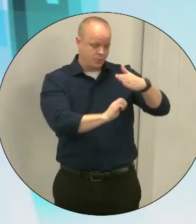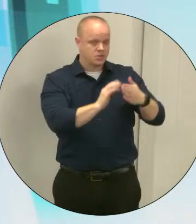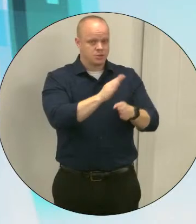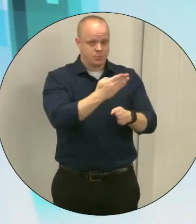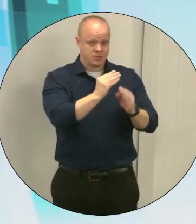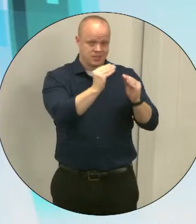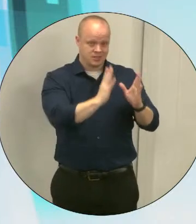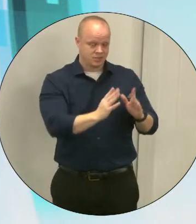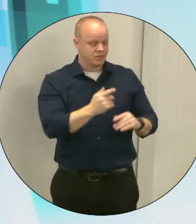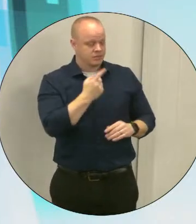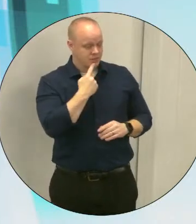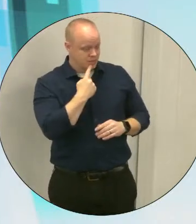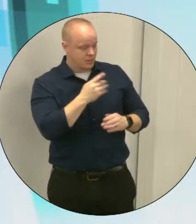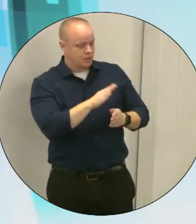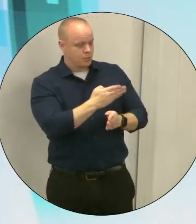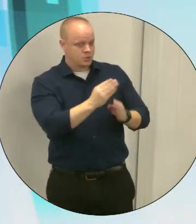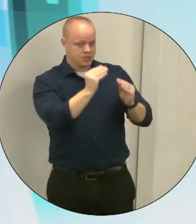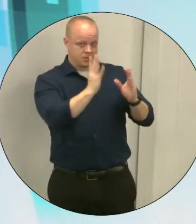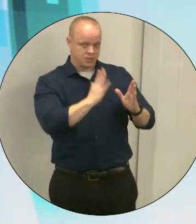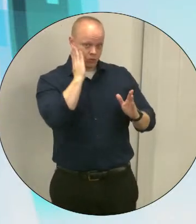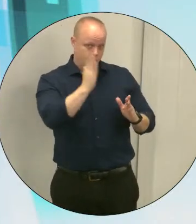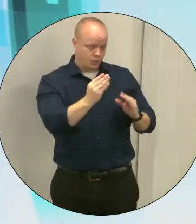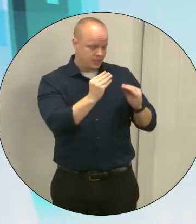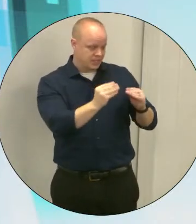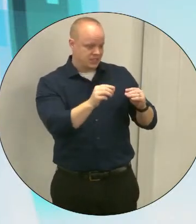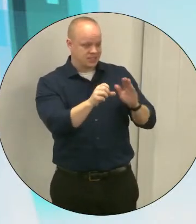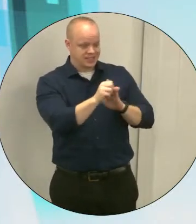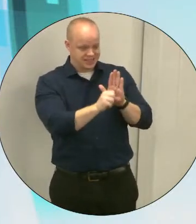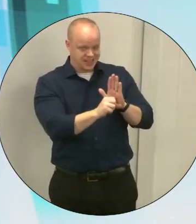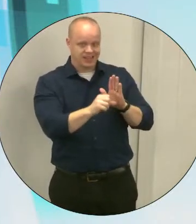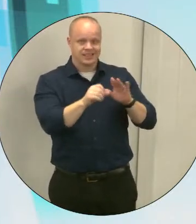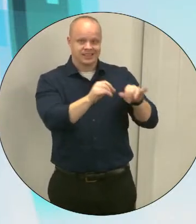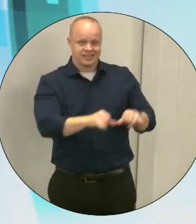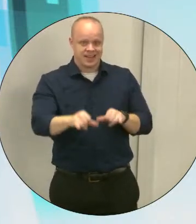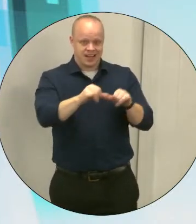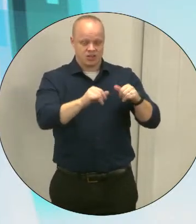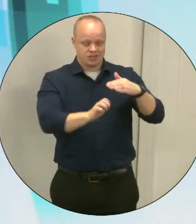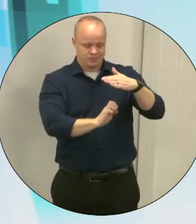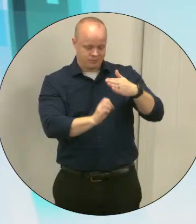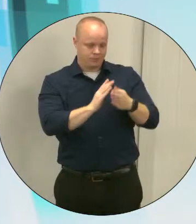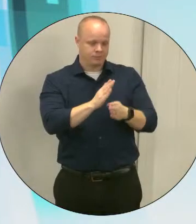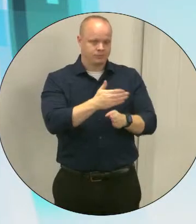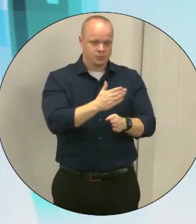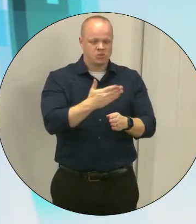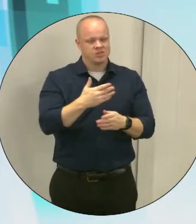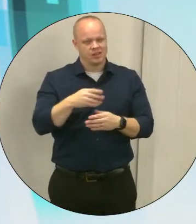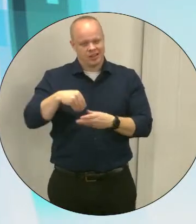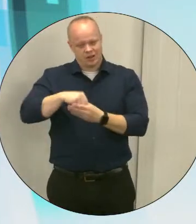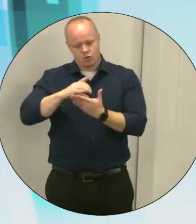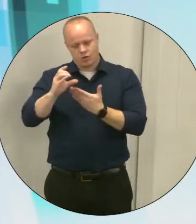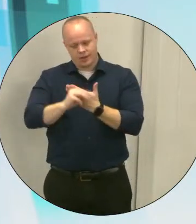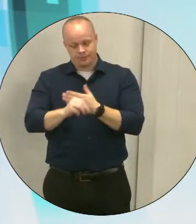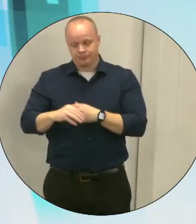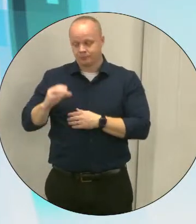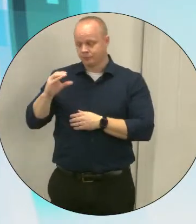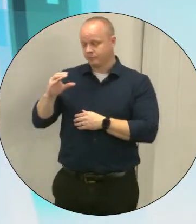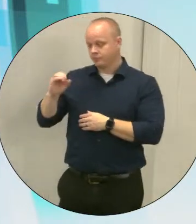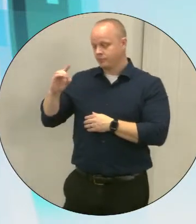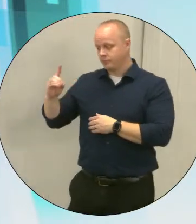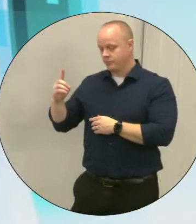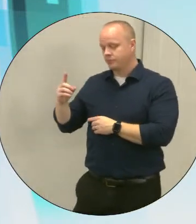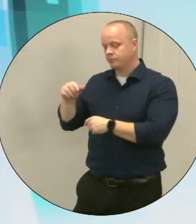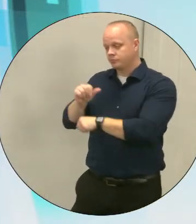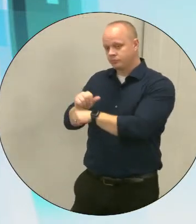that music teachers will teach state standards and the elementary music ORF curriculum. The CCSD job description